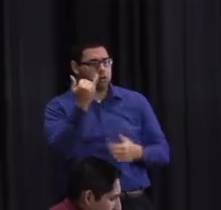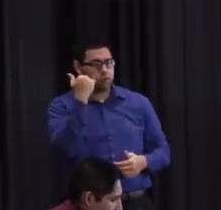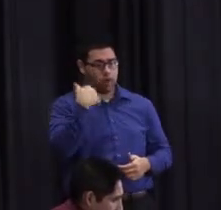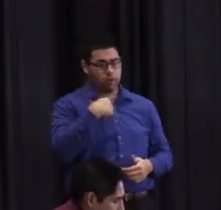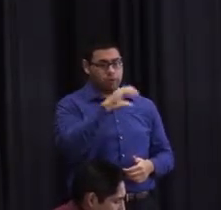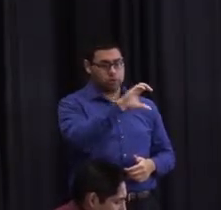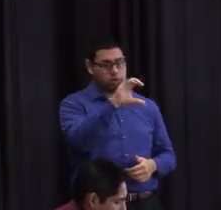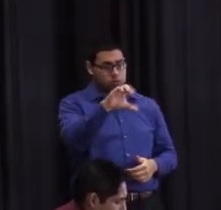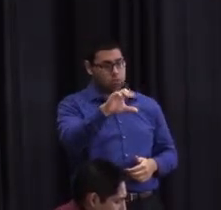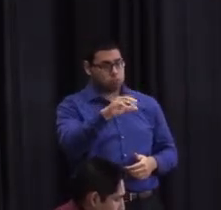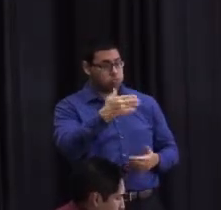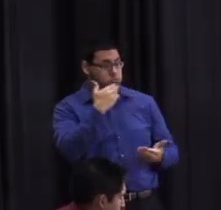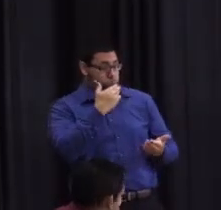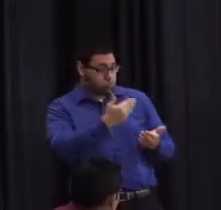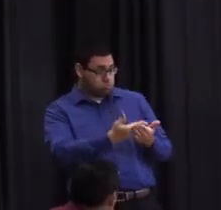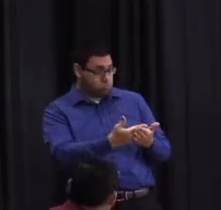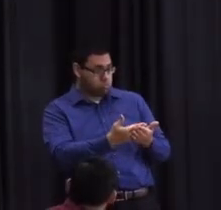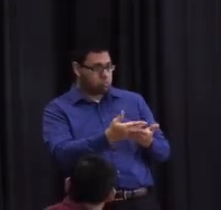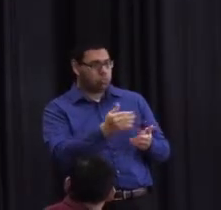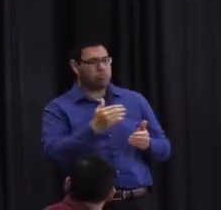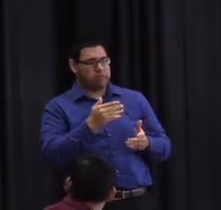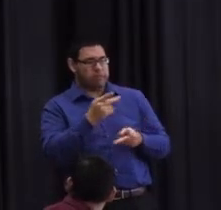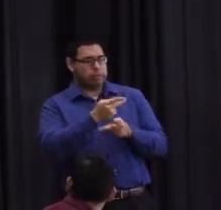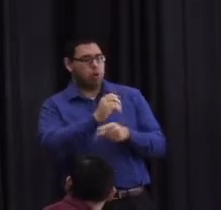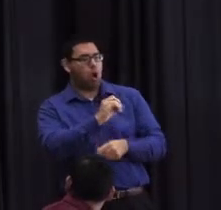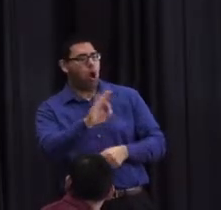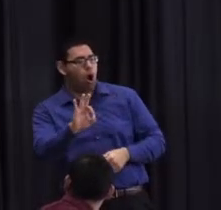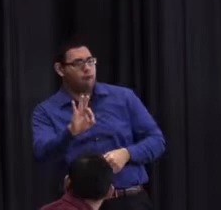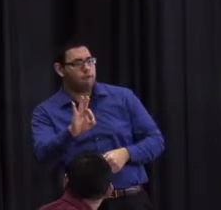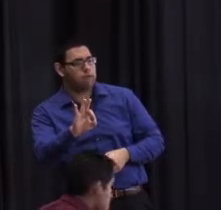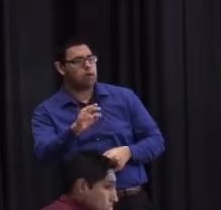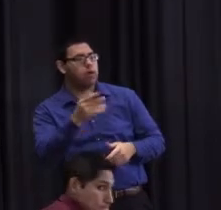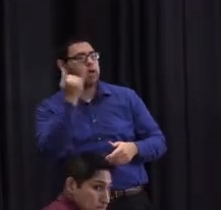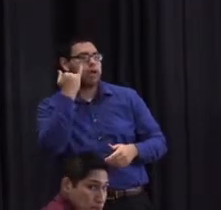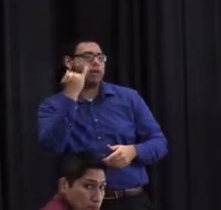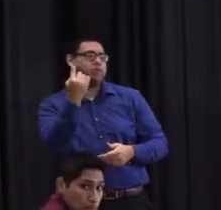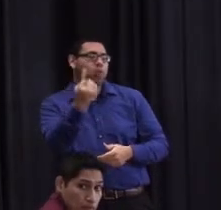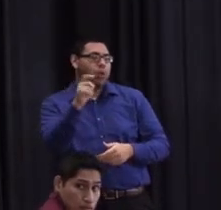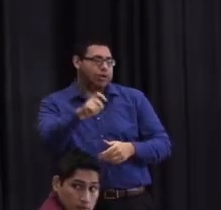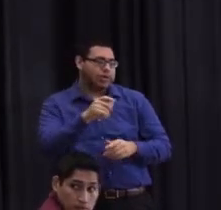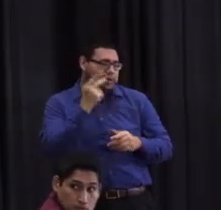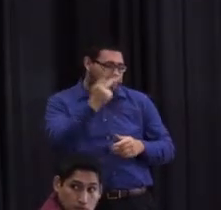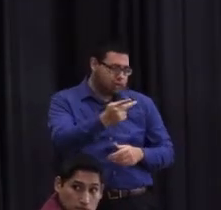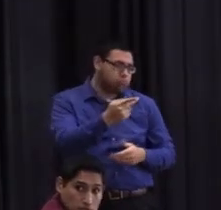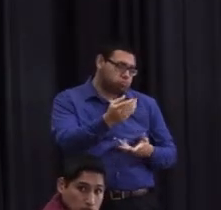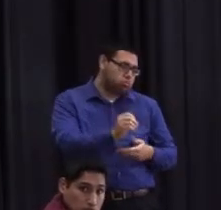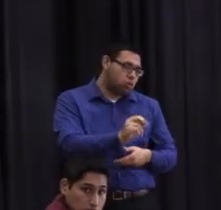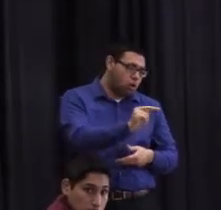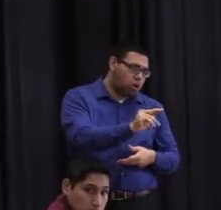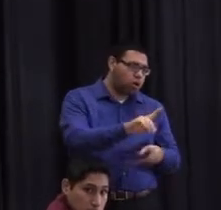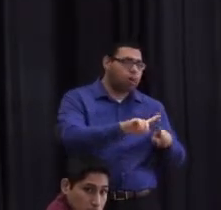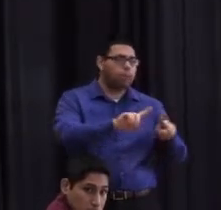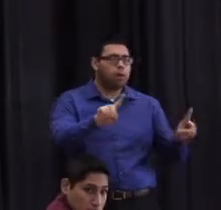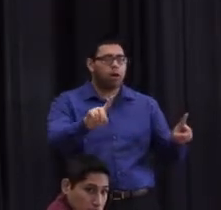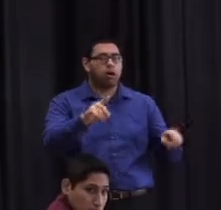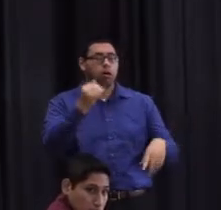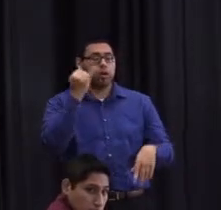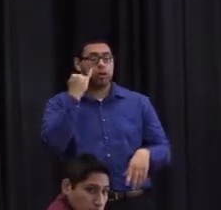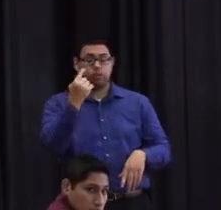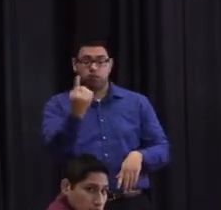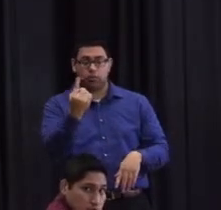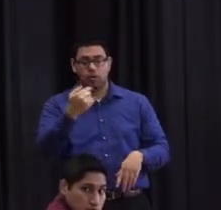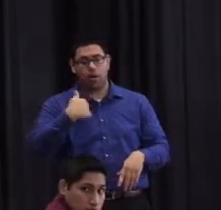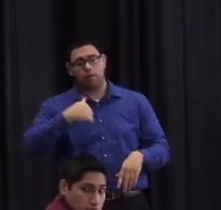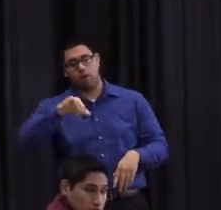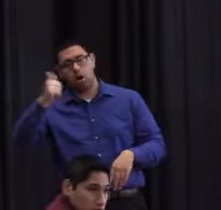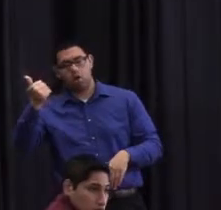captions is great. Keep them off unless somebody needs to see them or unless somebody has